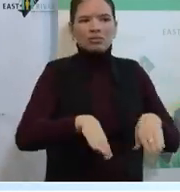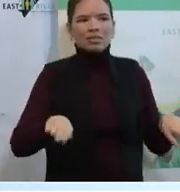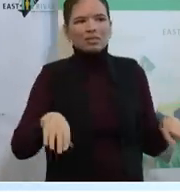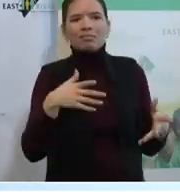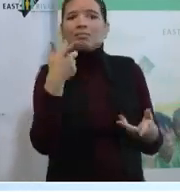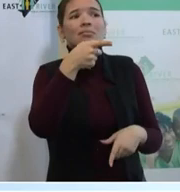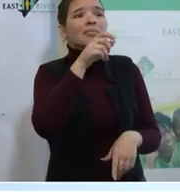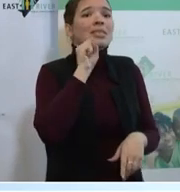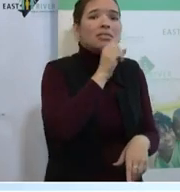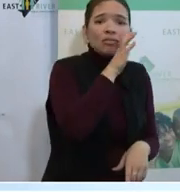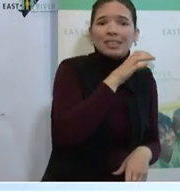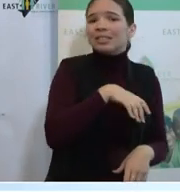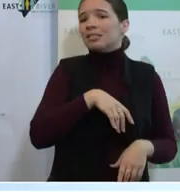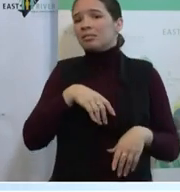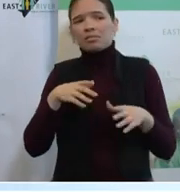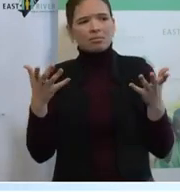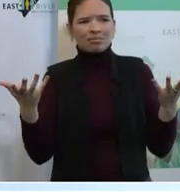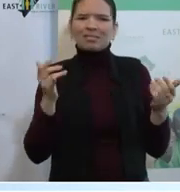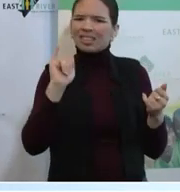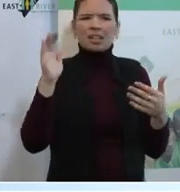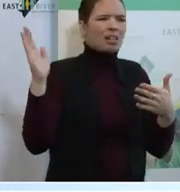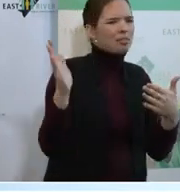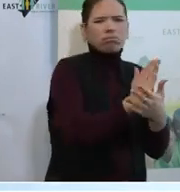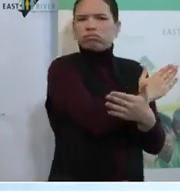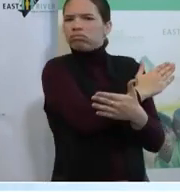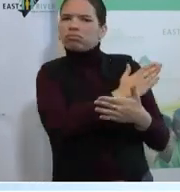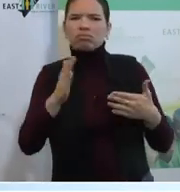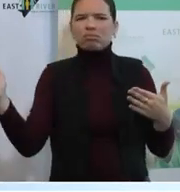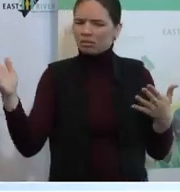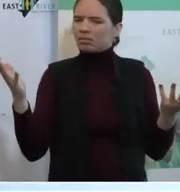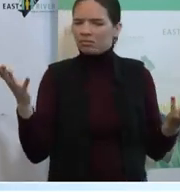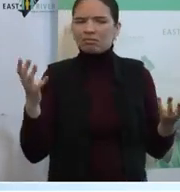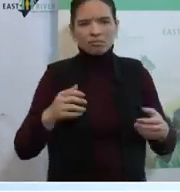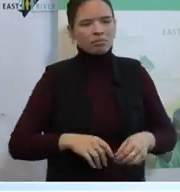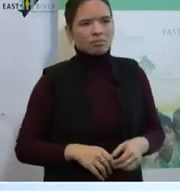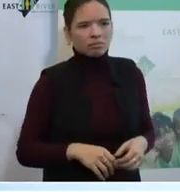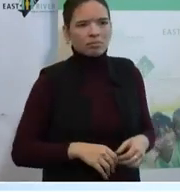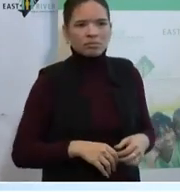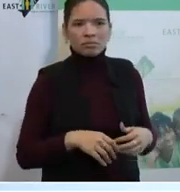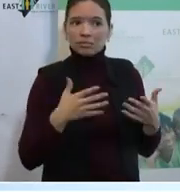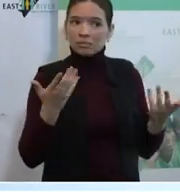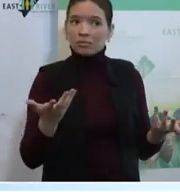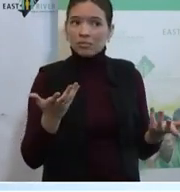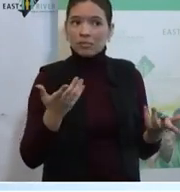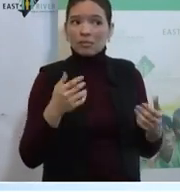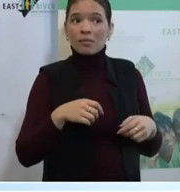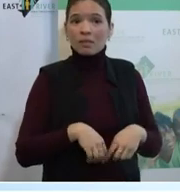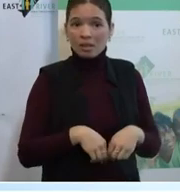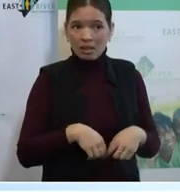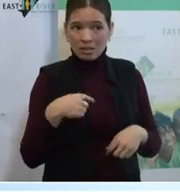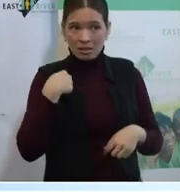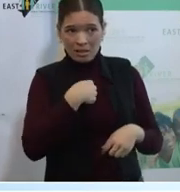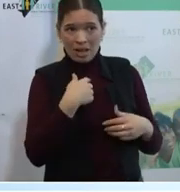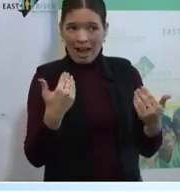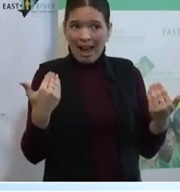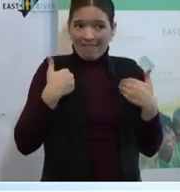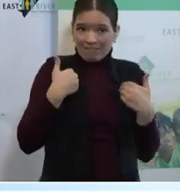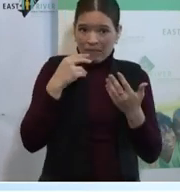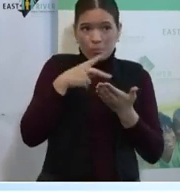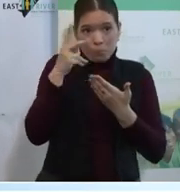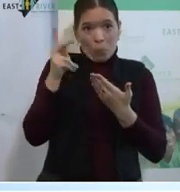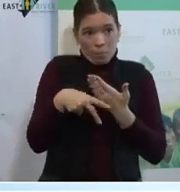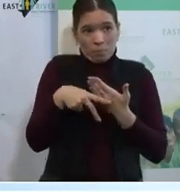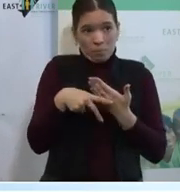And what I think we're working with is not that we don't have programs, because we certainly do. We may not have all the programs who